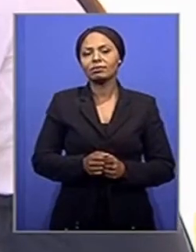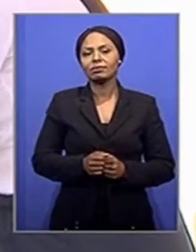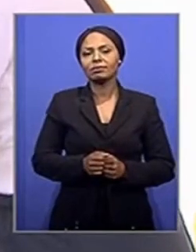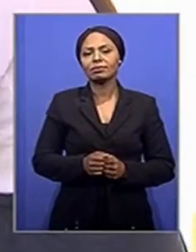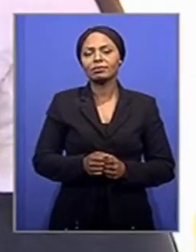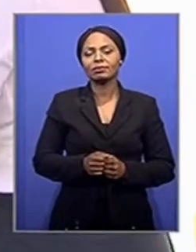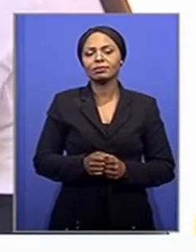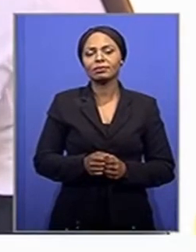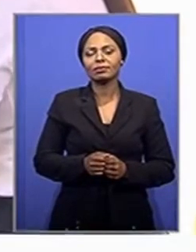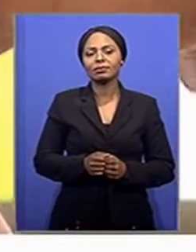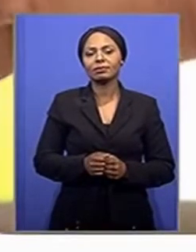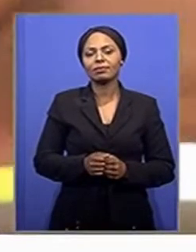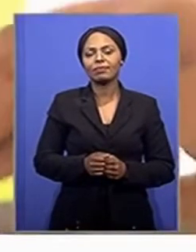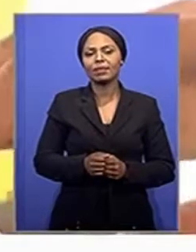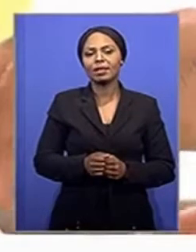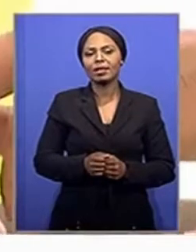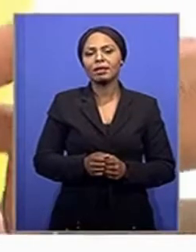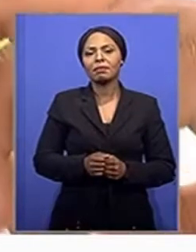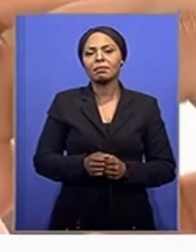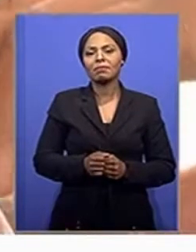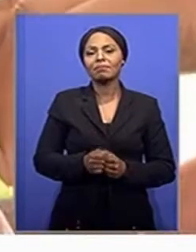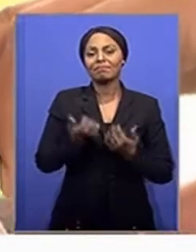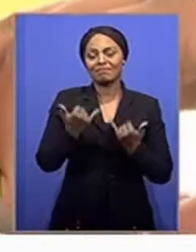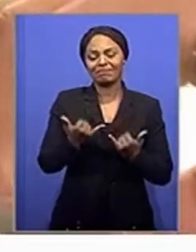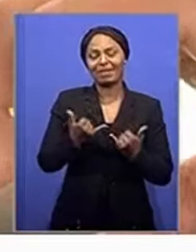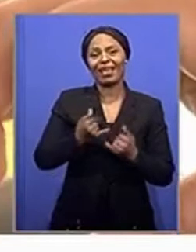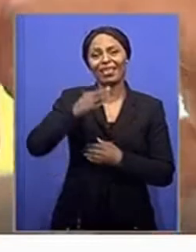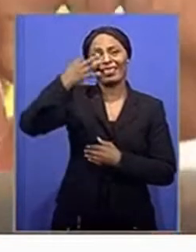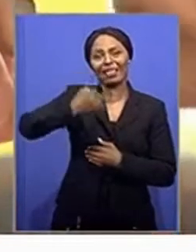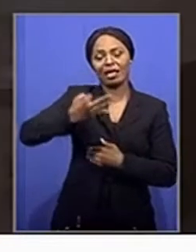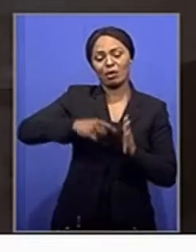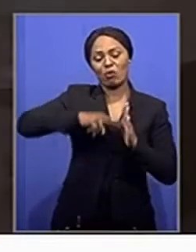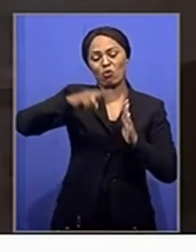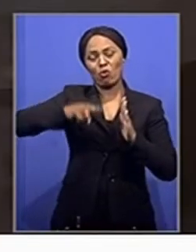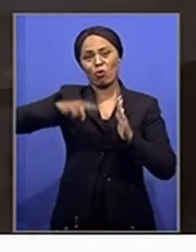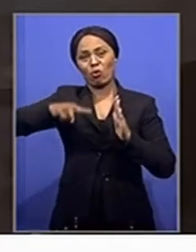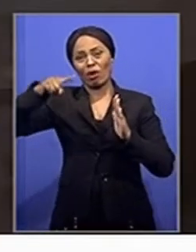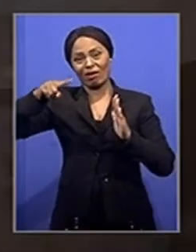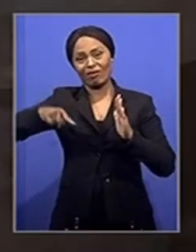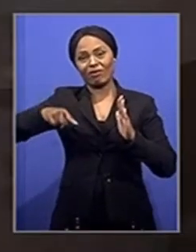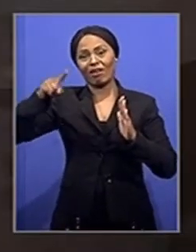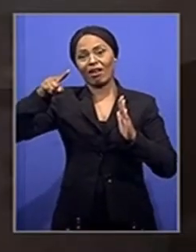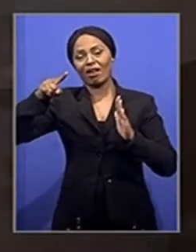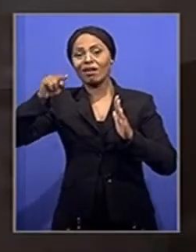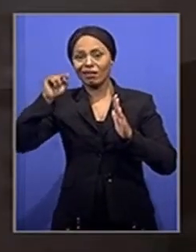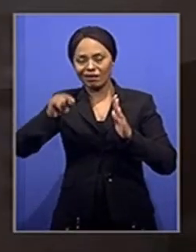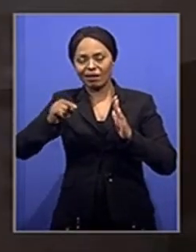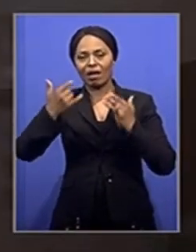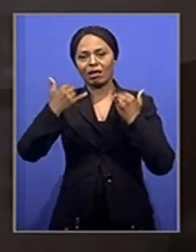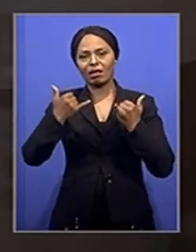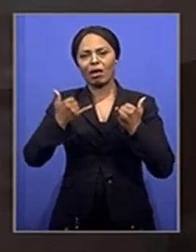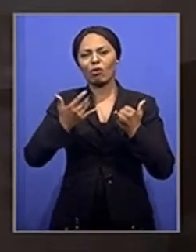Dikgwedi morago ga gore naga ye tsene go lephoto la boraro la diphetetšo tša COVID-19 go bonala tema ya go retega twantšhong ya leuba